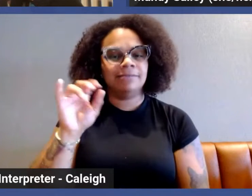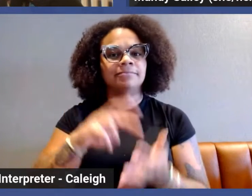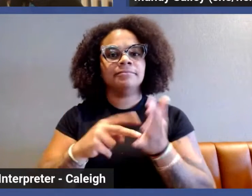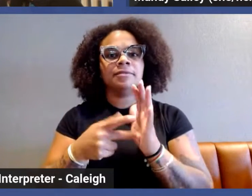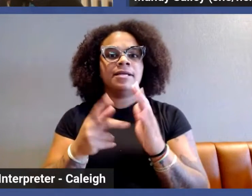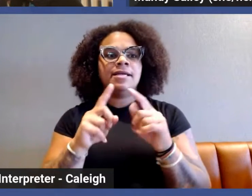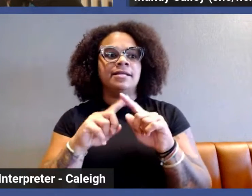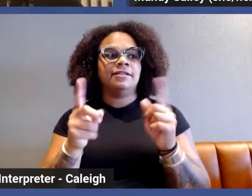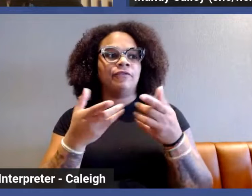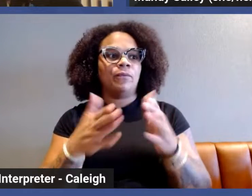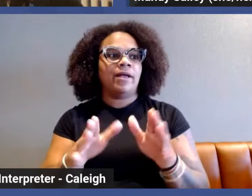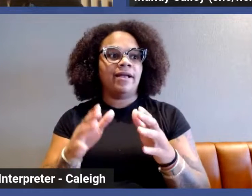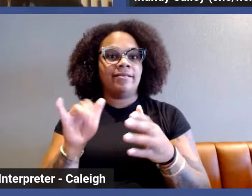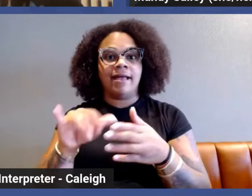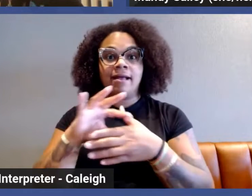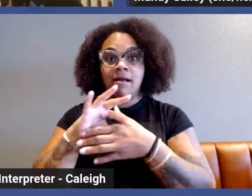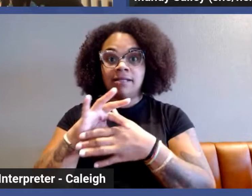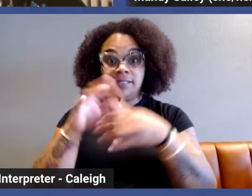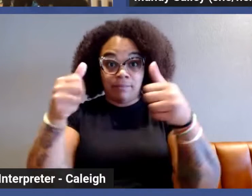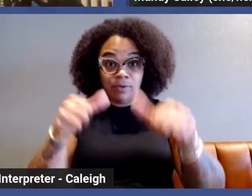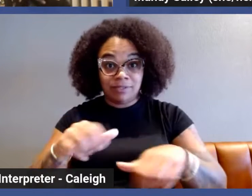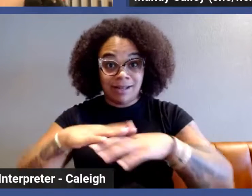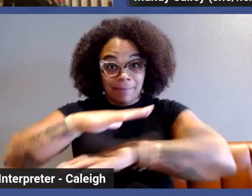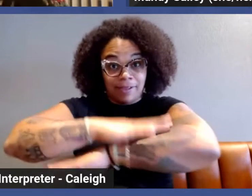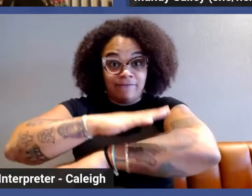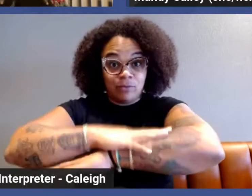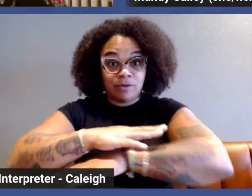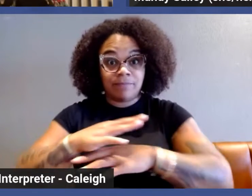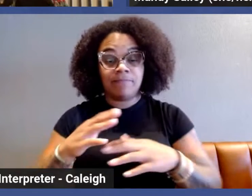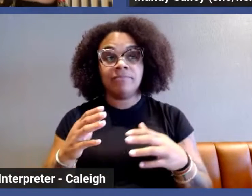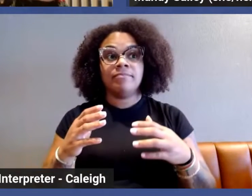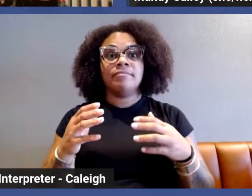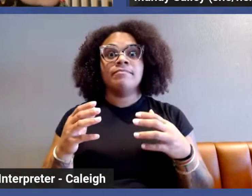that is posted to a platform is